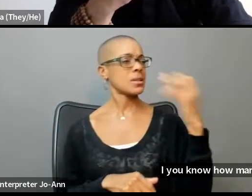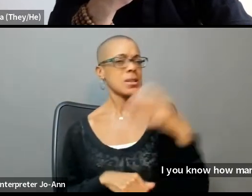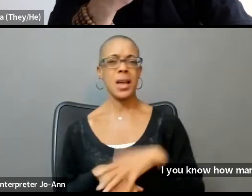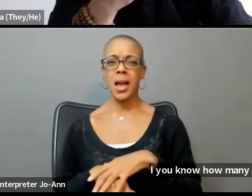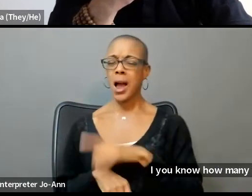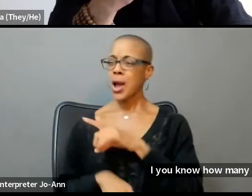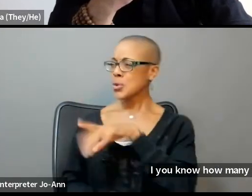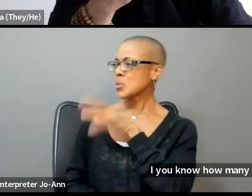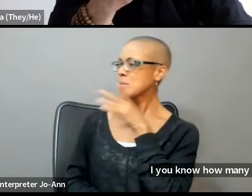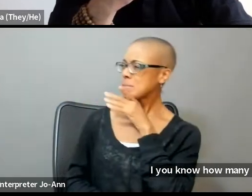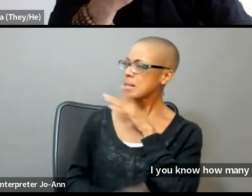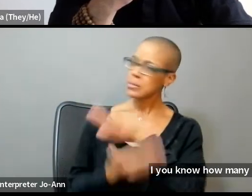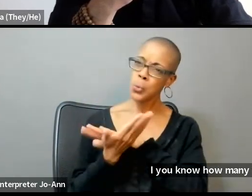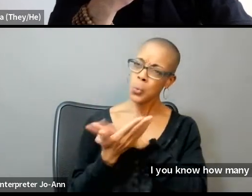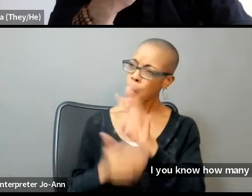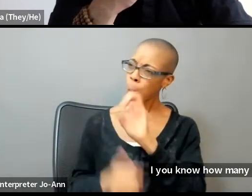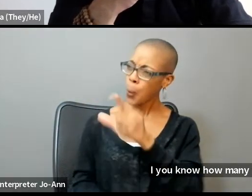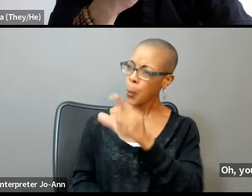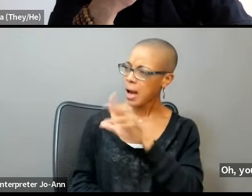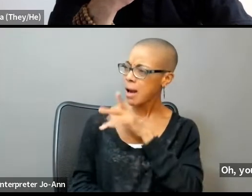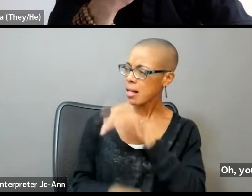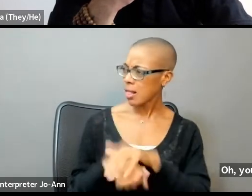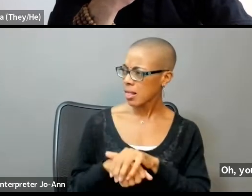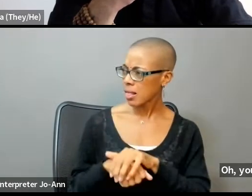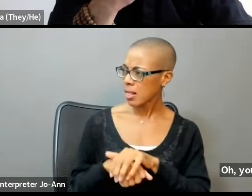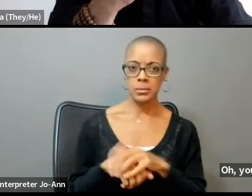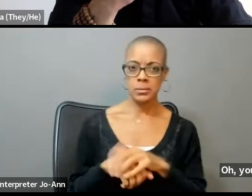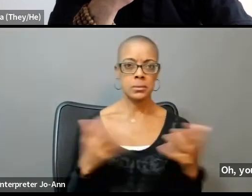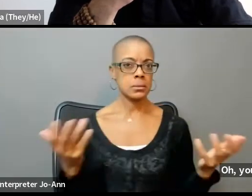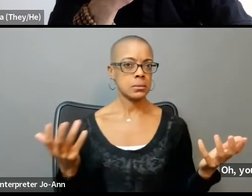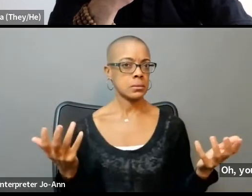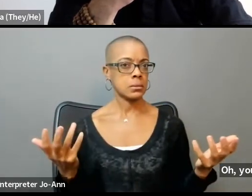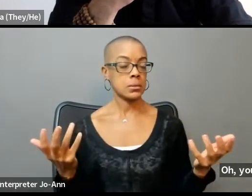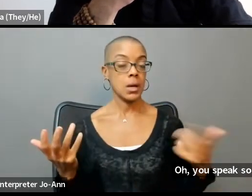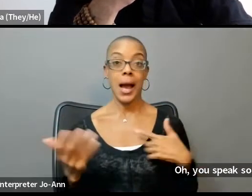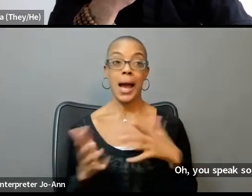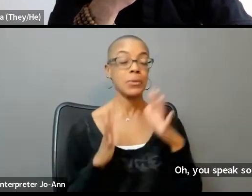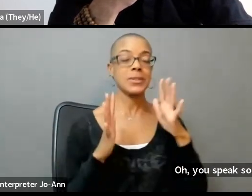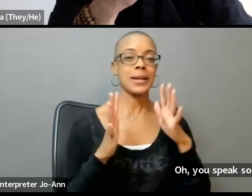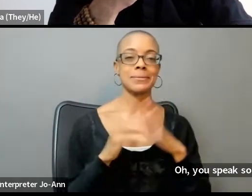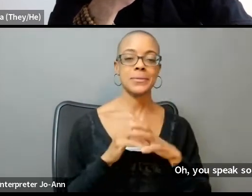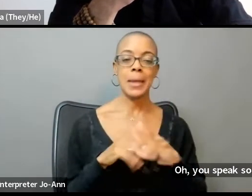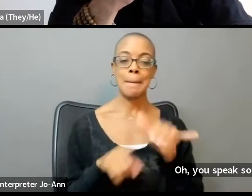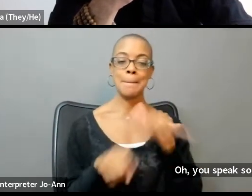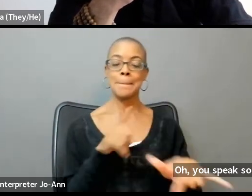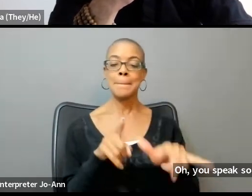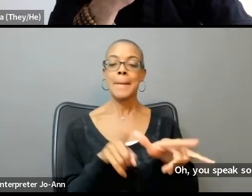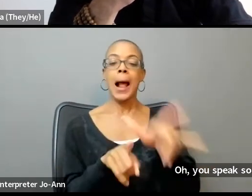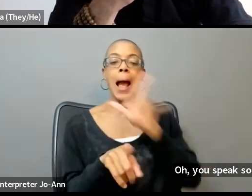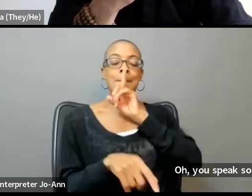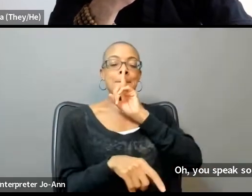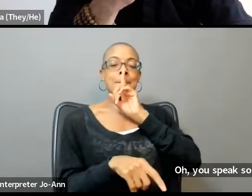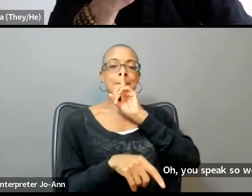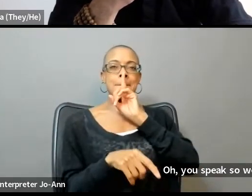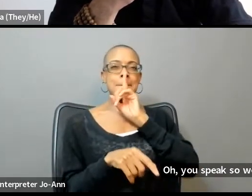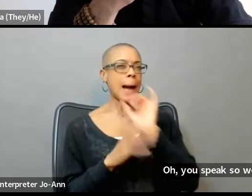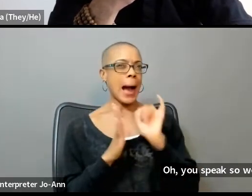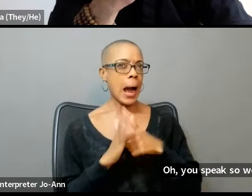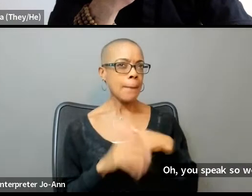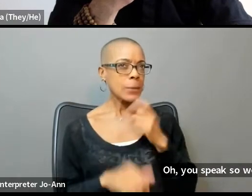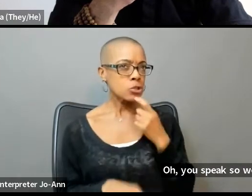speak so well." Well, I was about to curse, but how am I supposed to